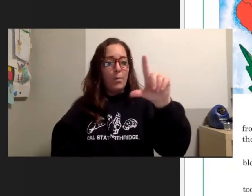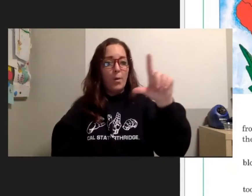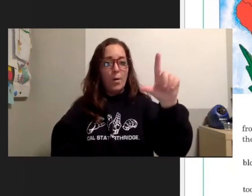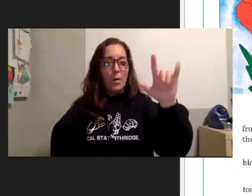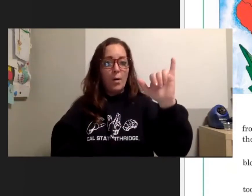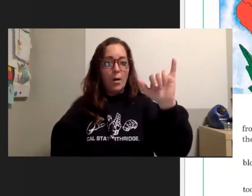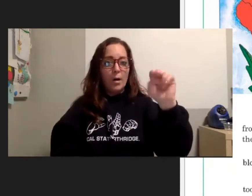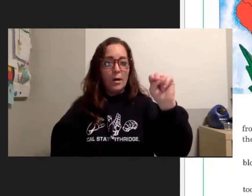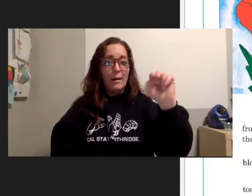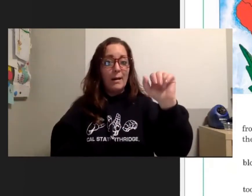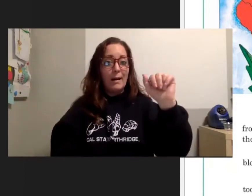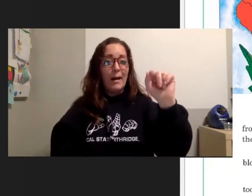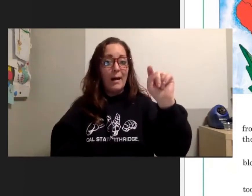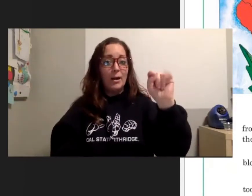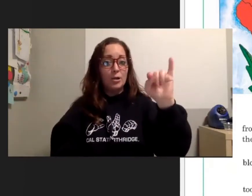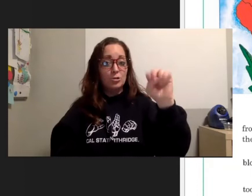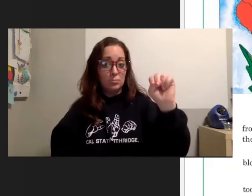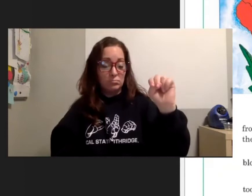pollination.